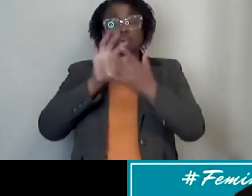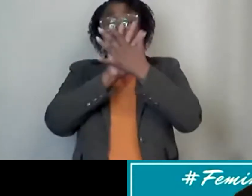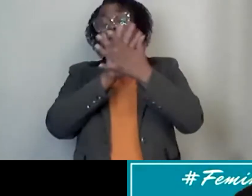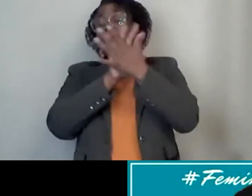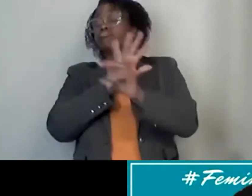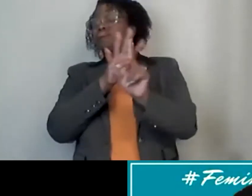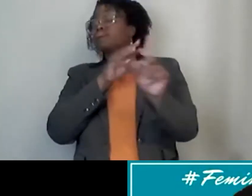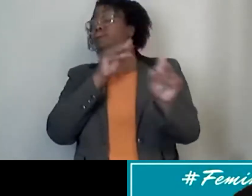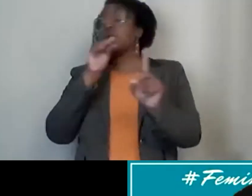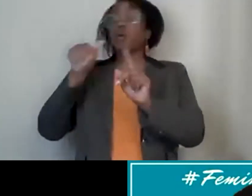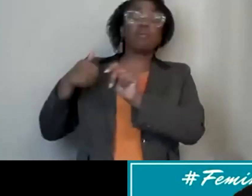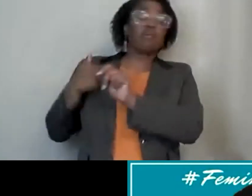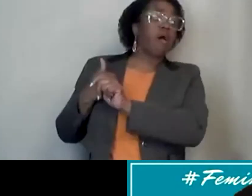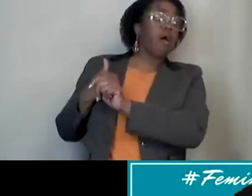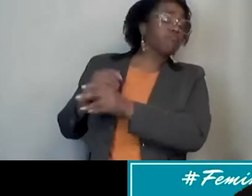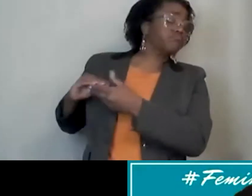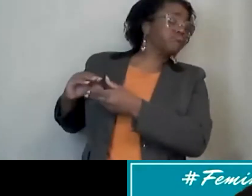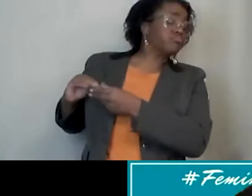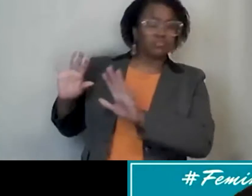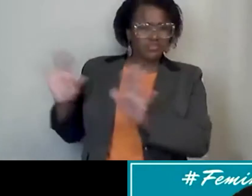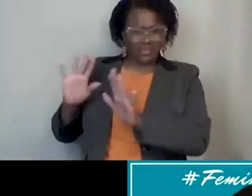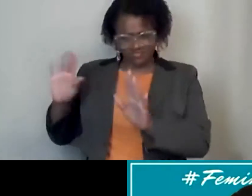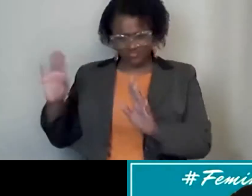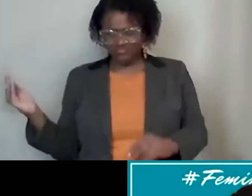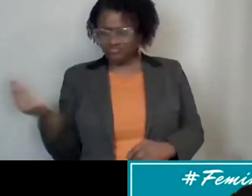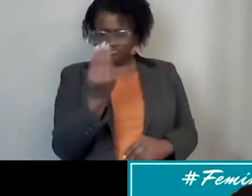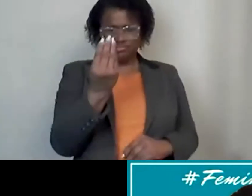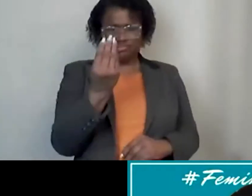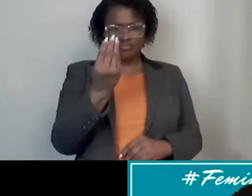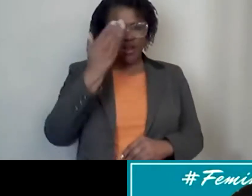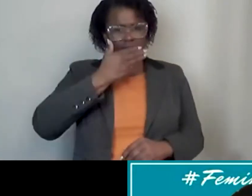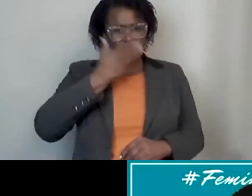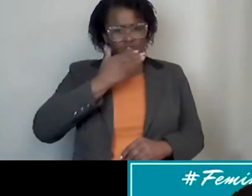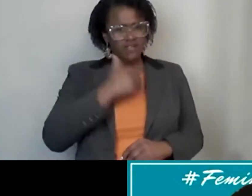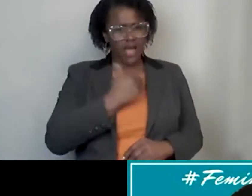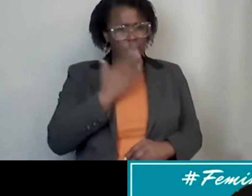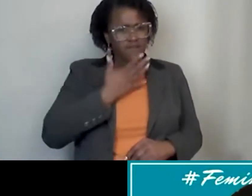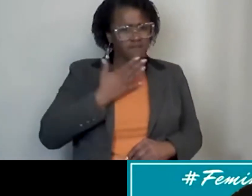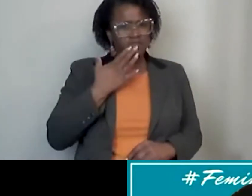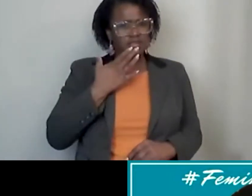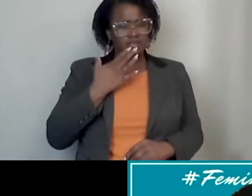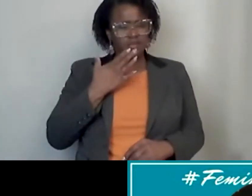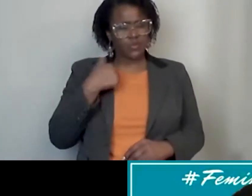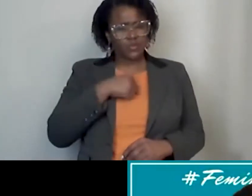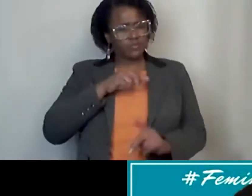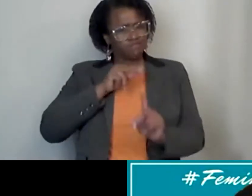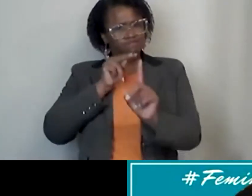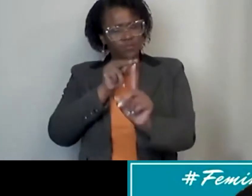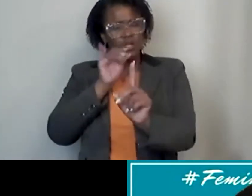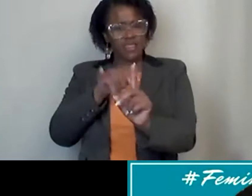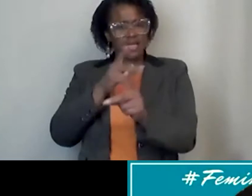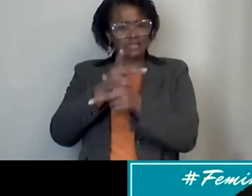work that is upholding the so-called productive wage economy, but rather